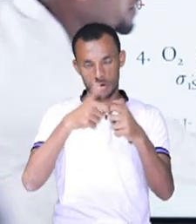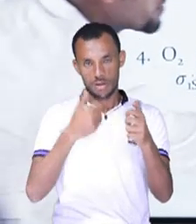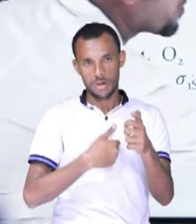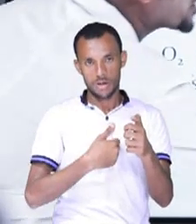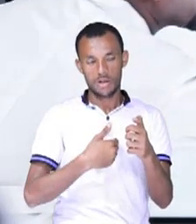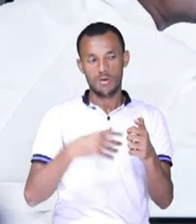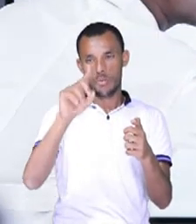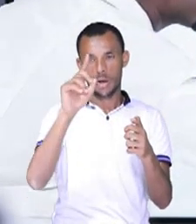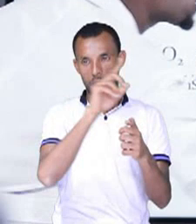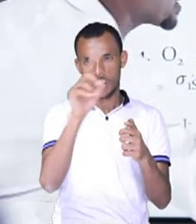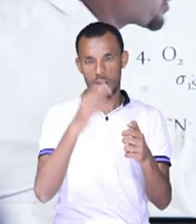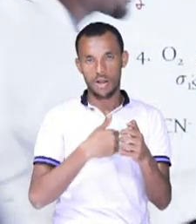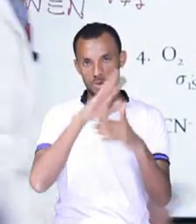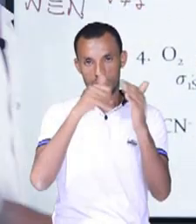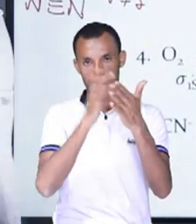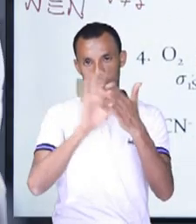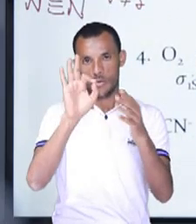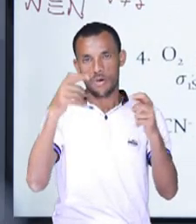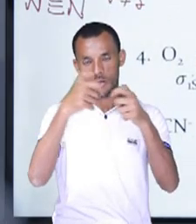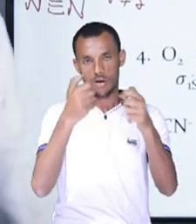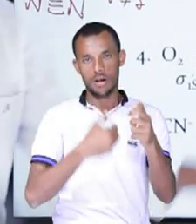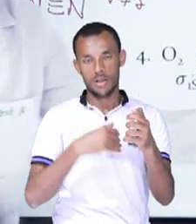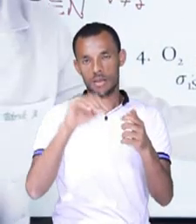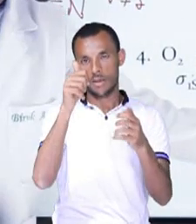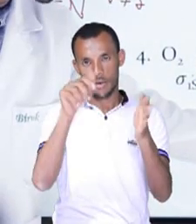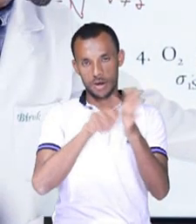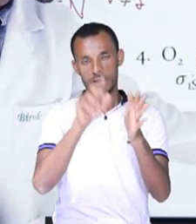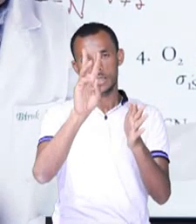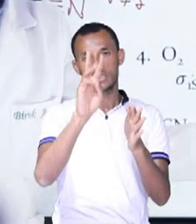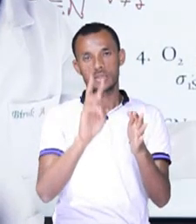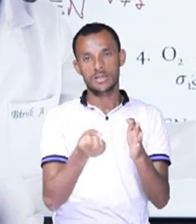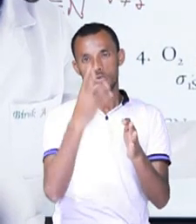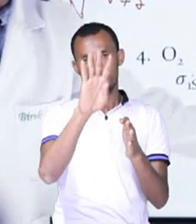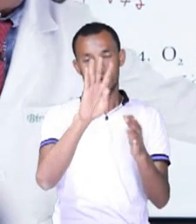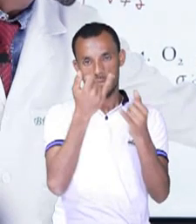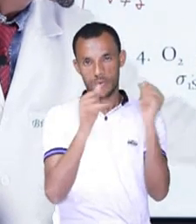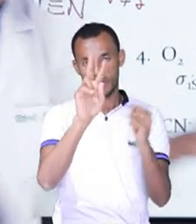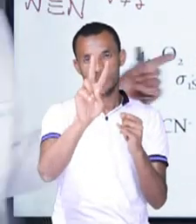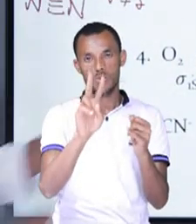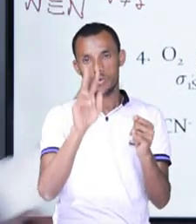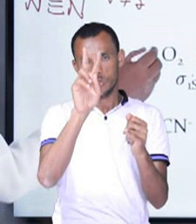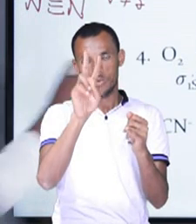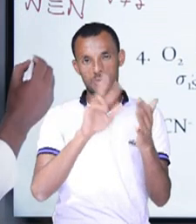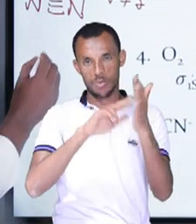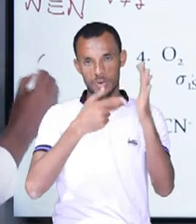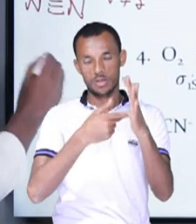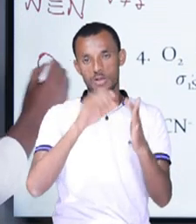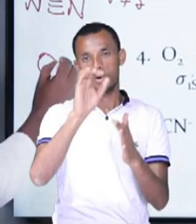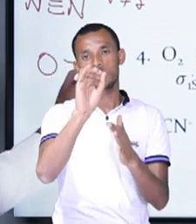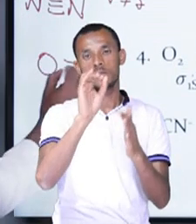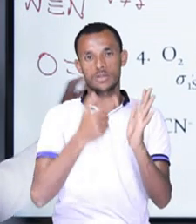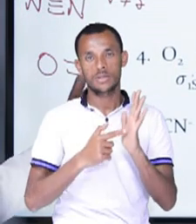here. 1, 1 is 2. Total number of electrons is 6. 10 minus 6, 4. Divided by 2, 2. 2 means